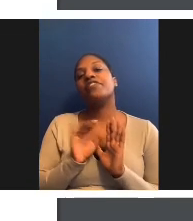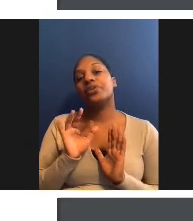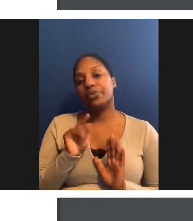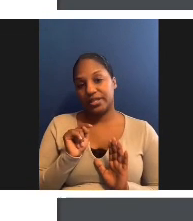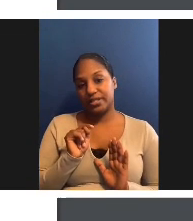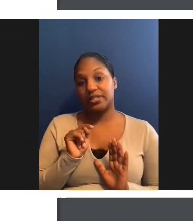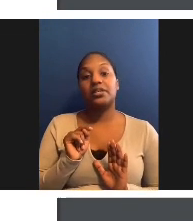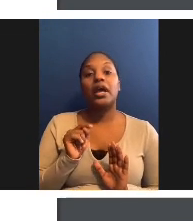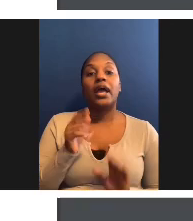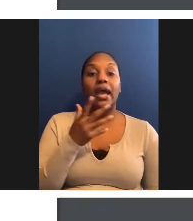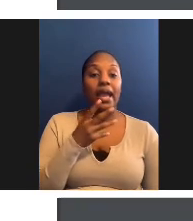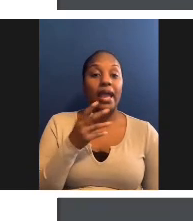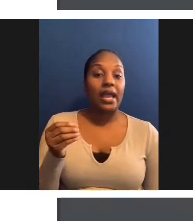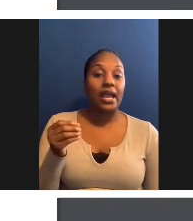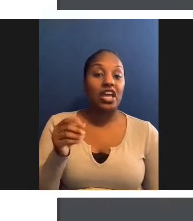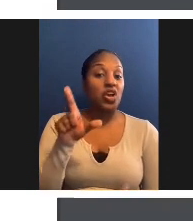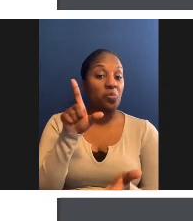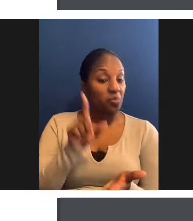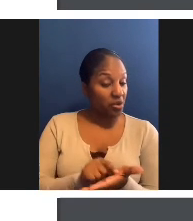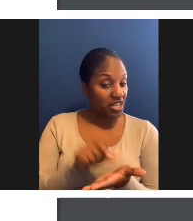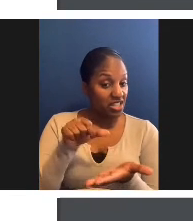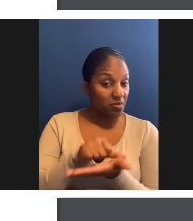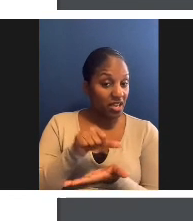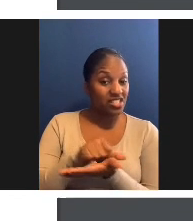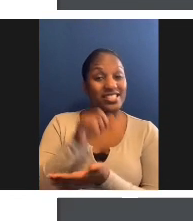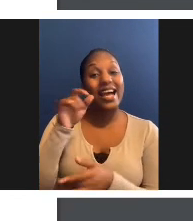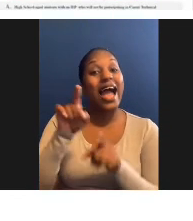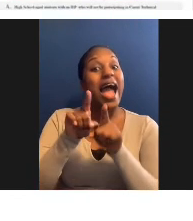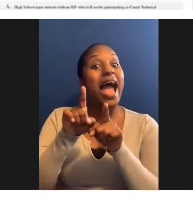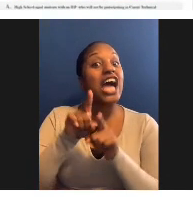and then print off the pages as you need them.